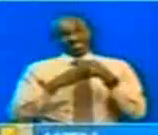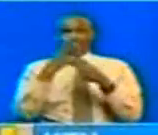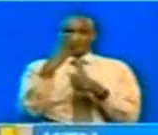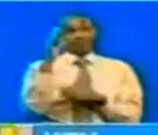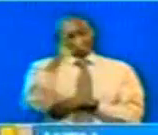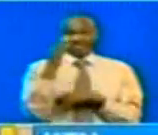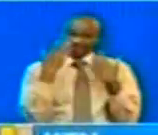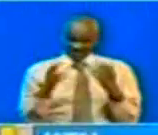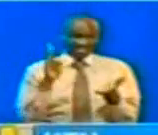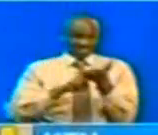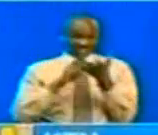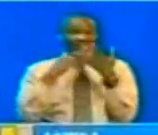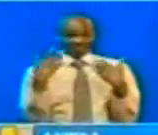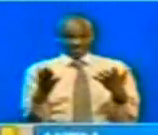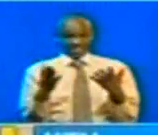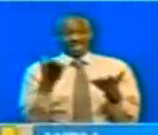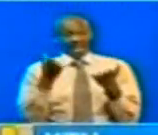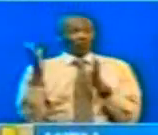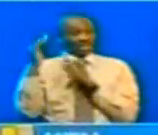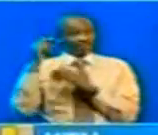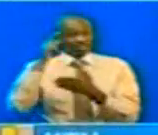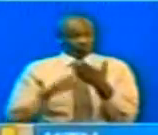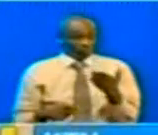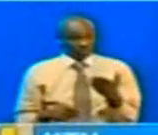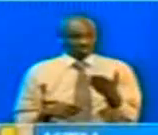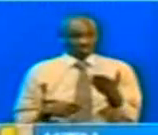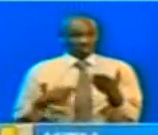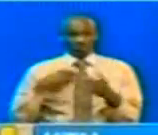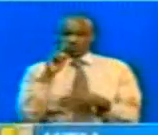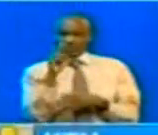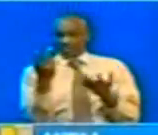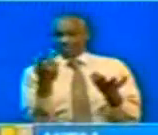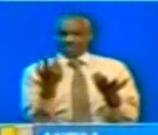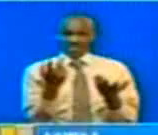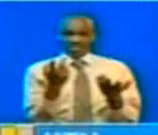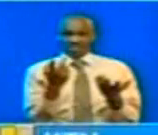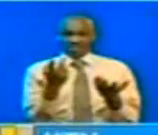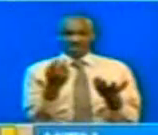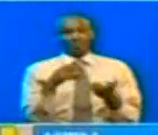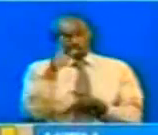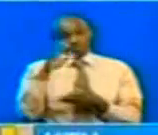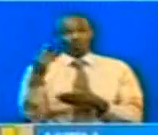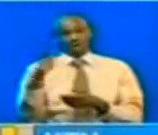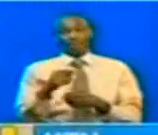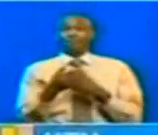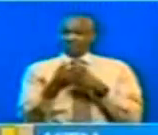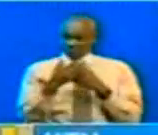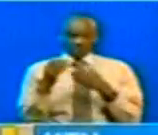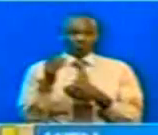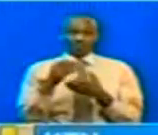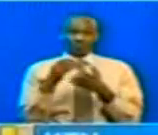94% or so. We are expecting to see a couple more before the end of the